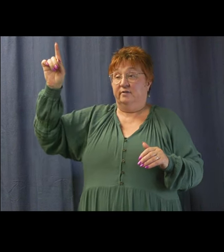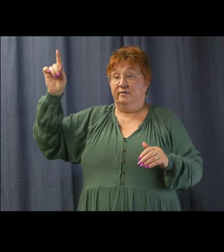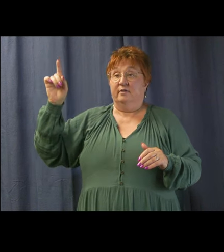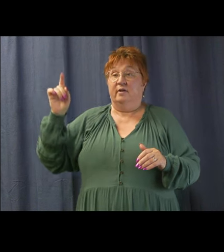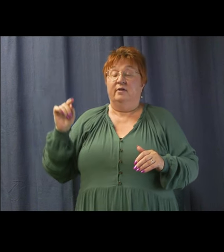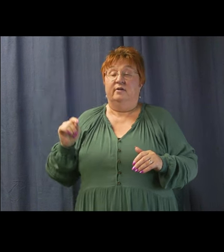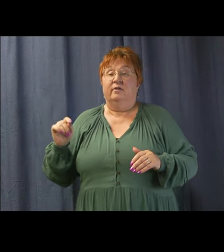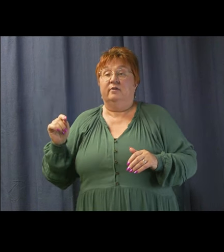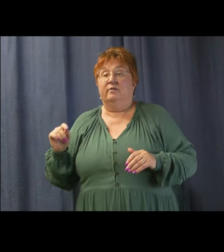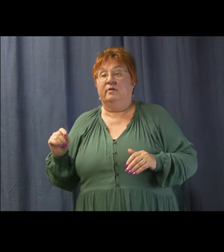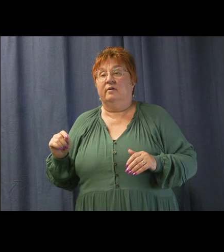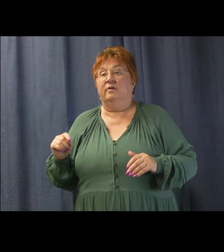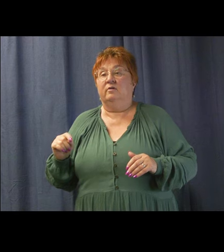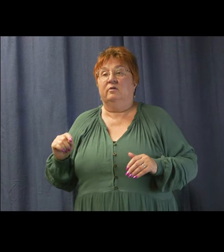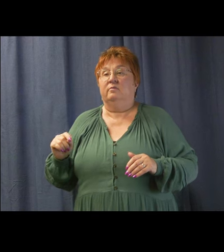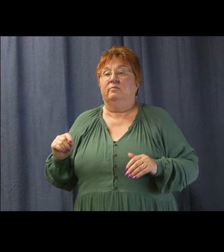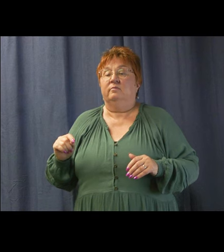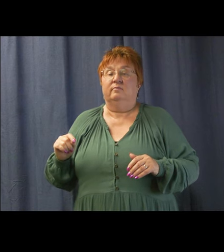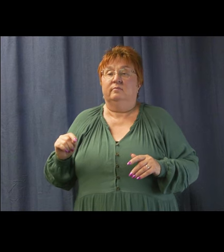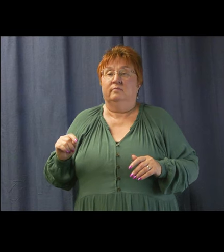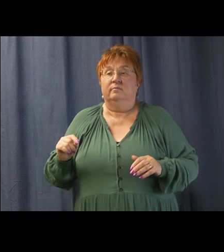this. And then it says,